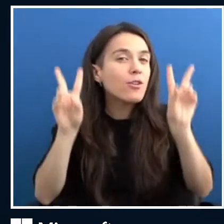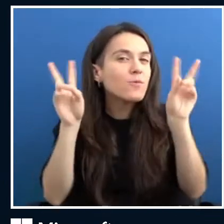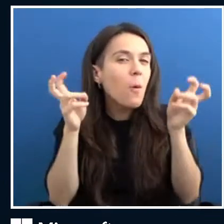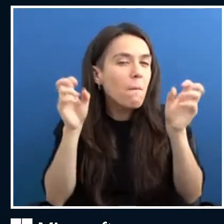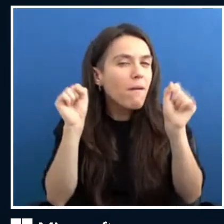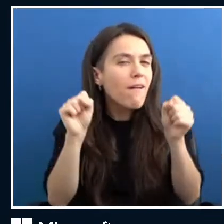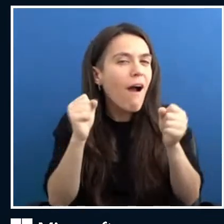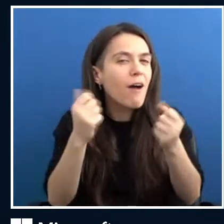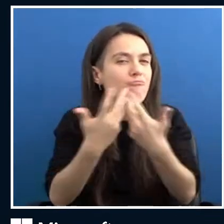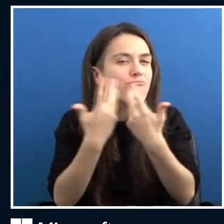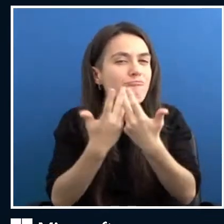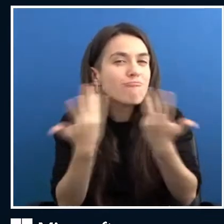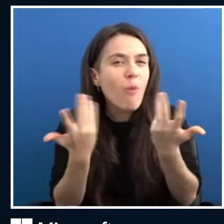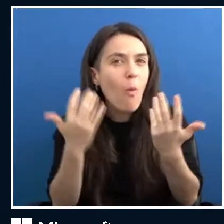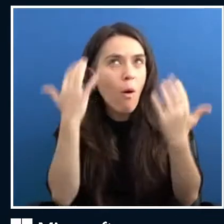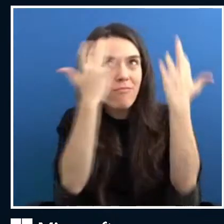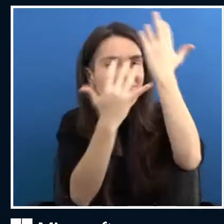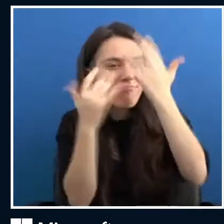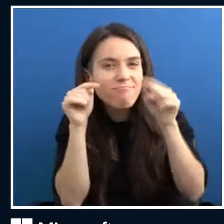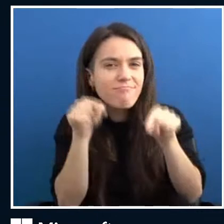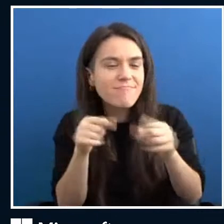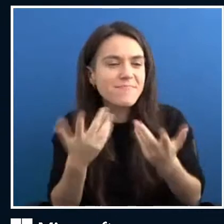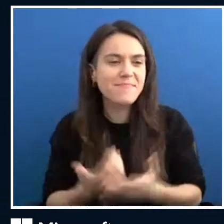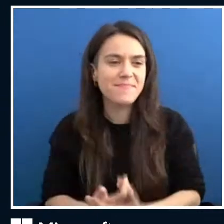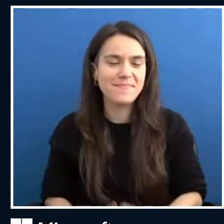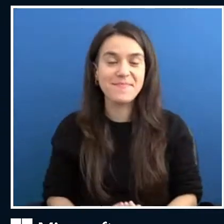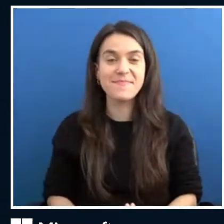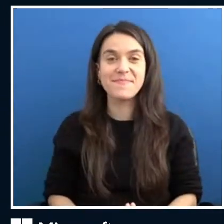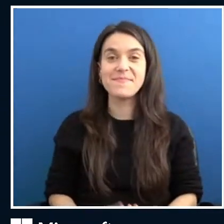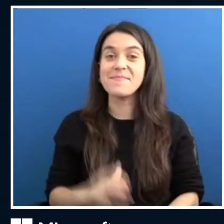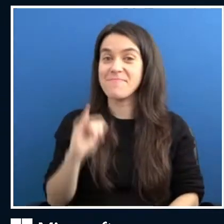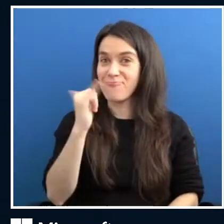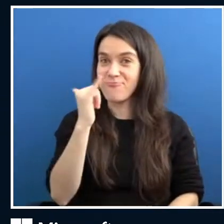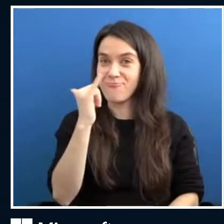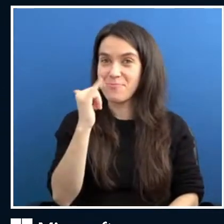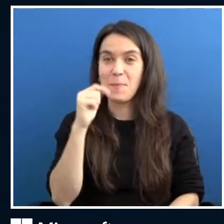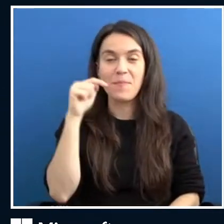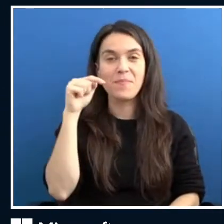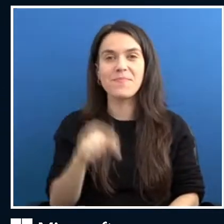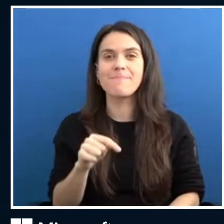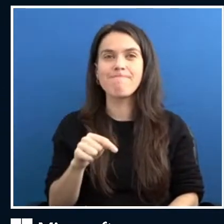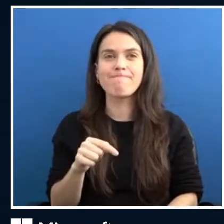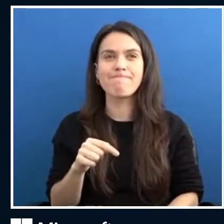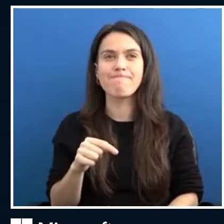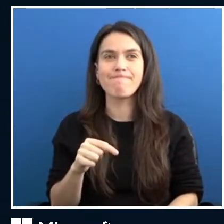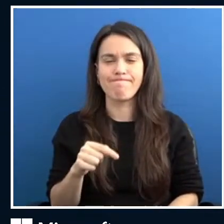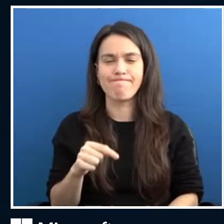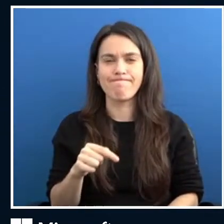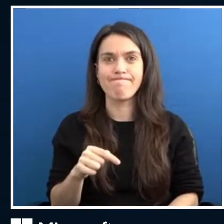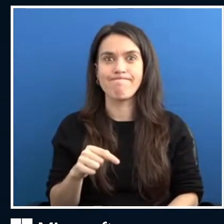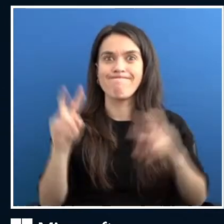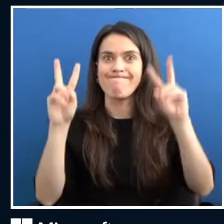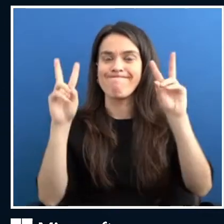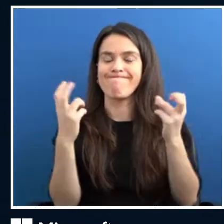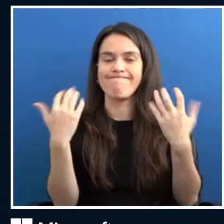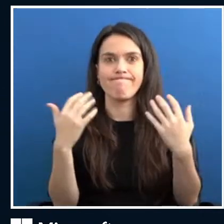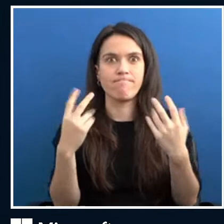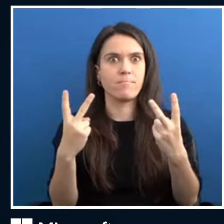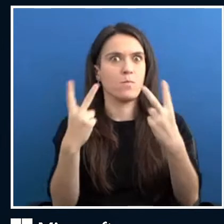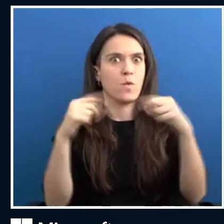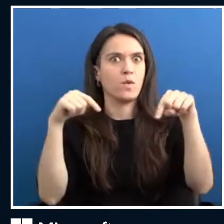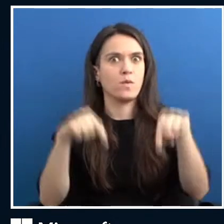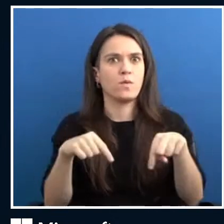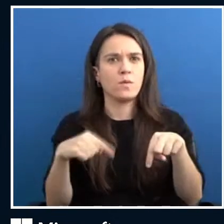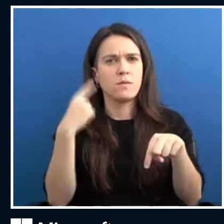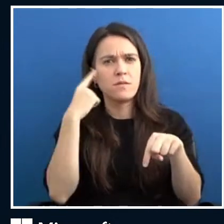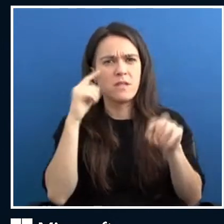what this panel is going to be about? Yeah, definitely. So, you know, the key challenge that's been set to discuss today is, with many teaching